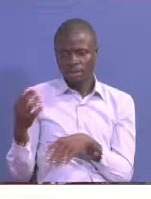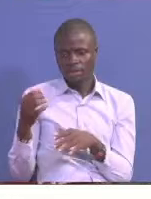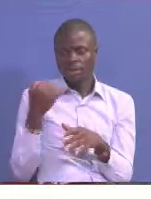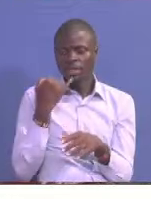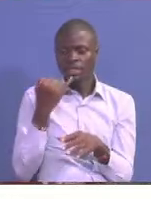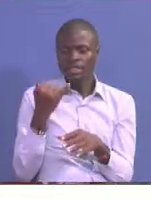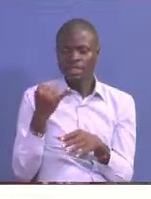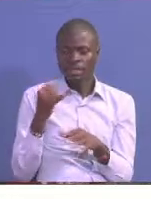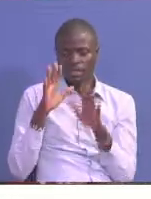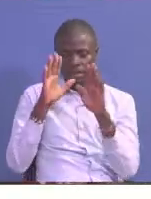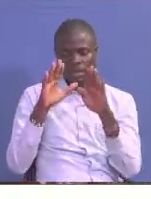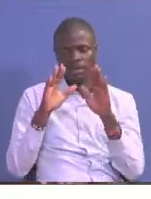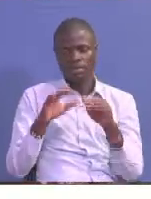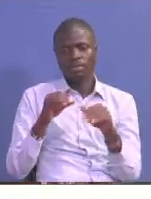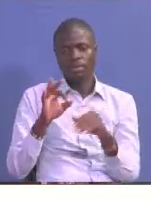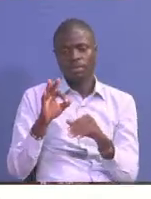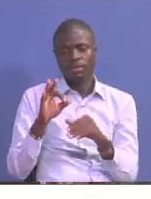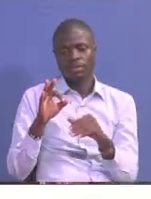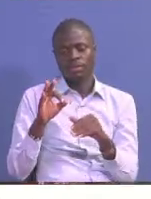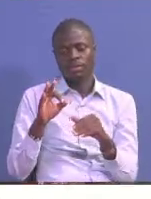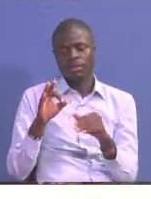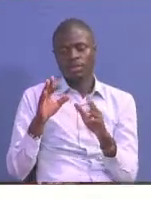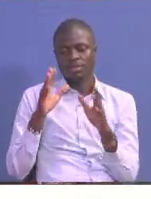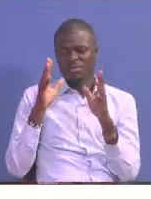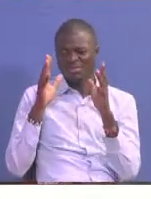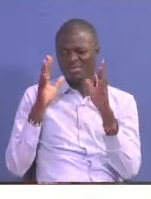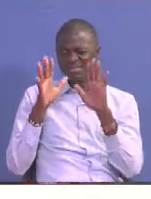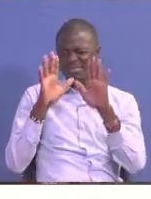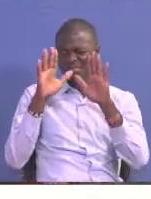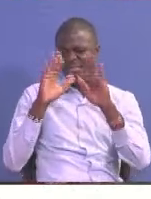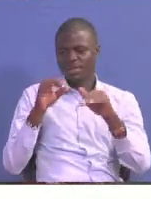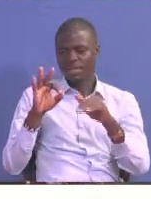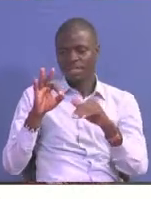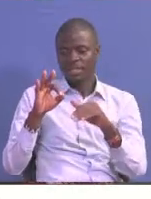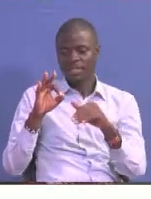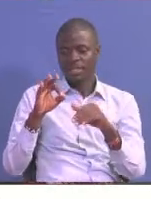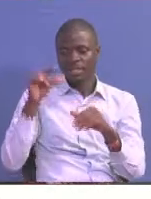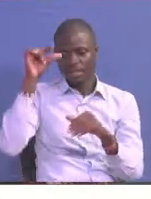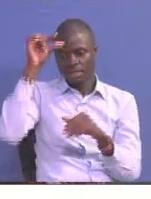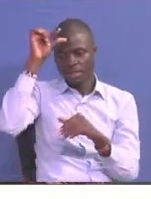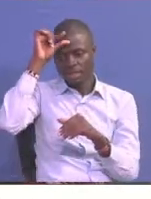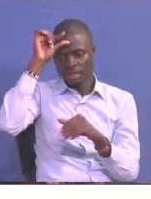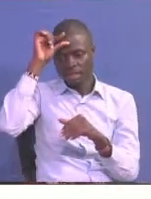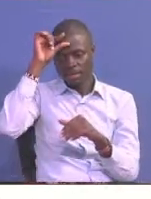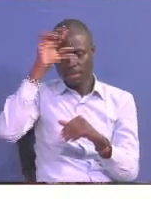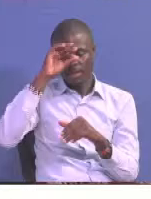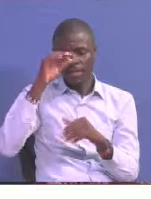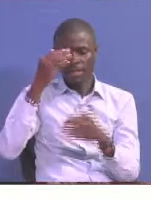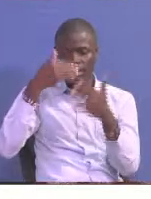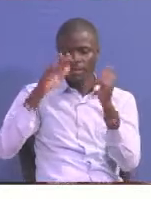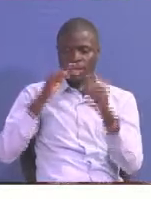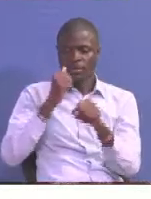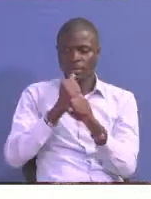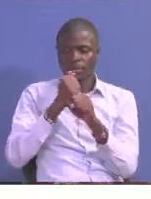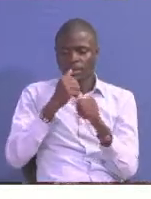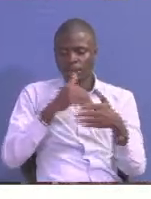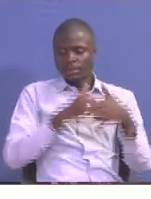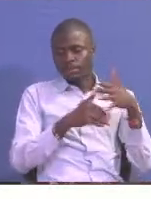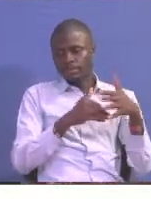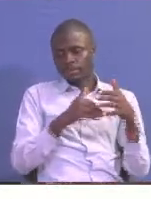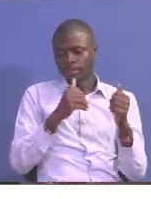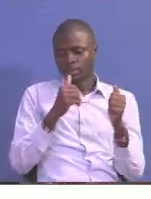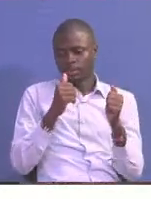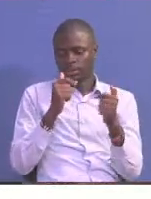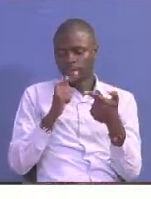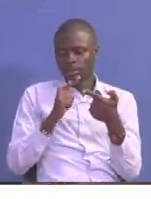is the importance, or has stressed on the importance of the government and universities working closely with the